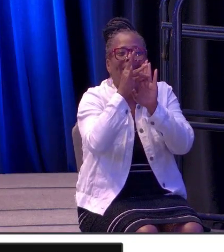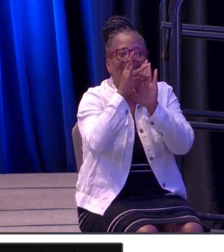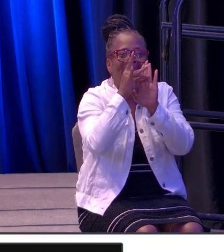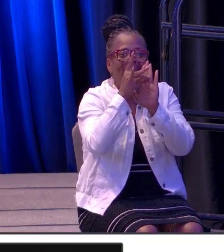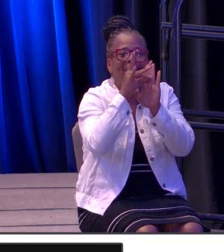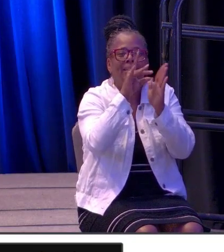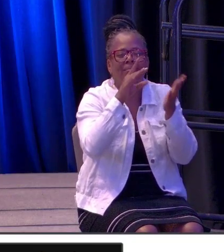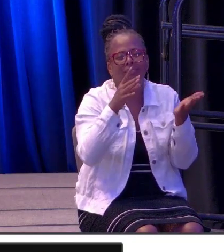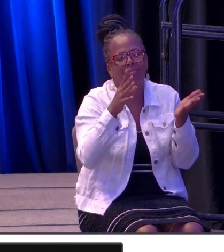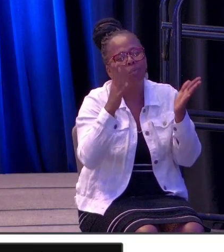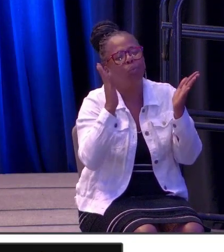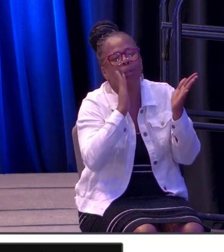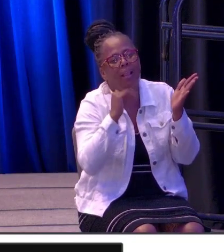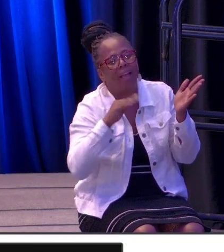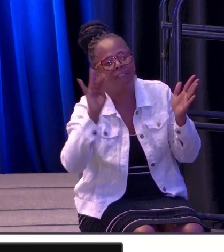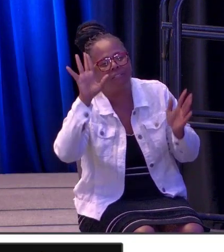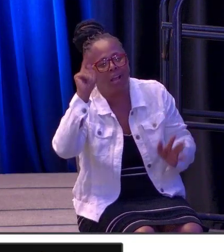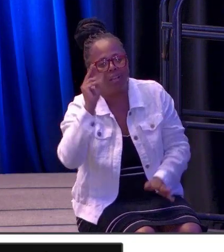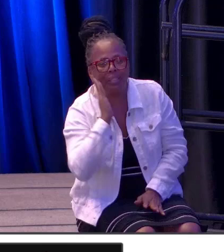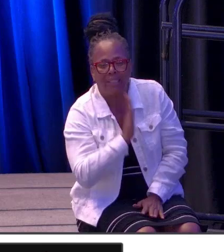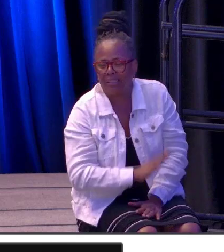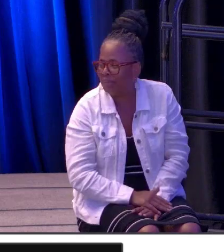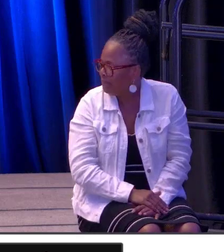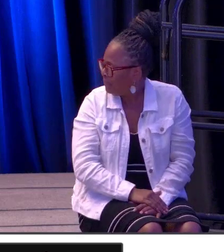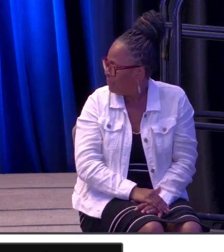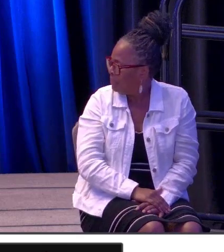some fun with it.